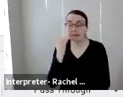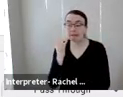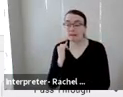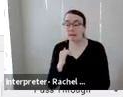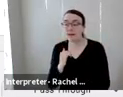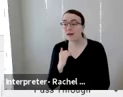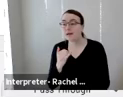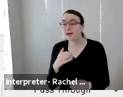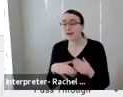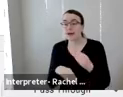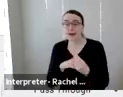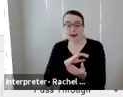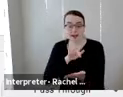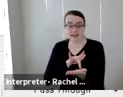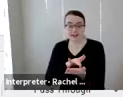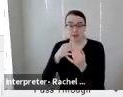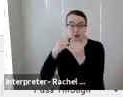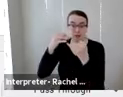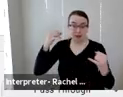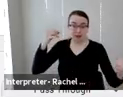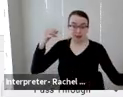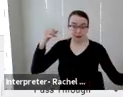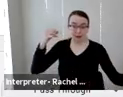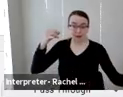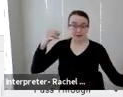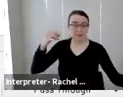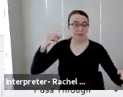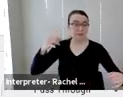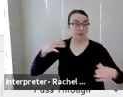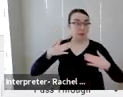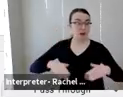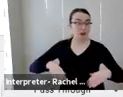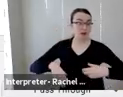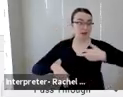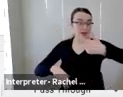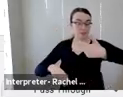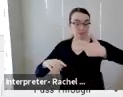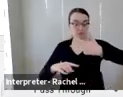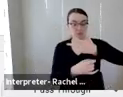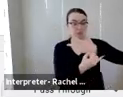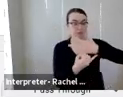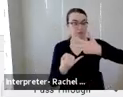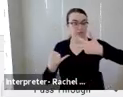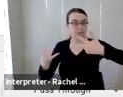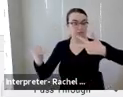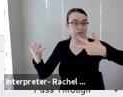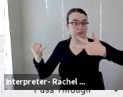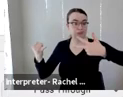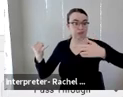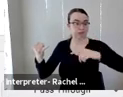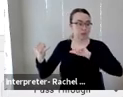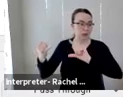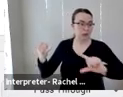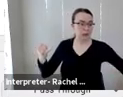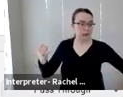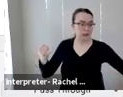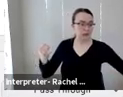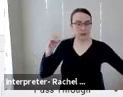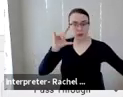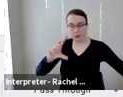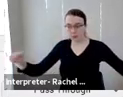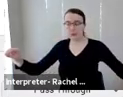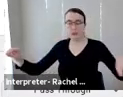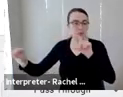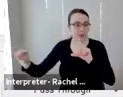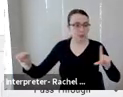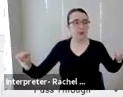center line down the main piece of the fuselage, I got the center line going back to the left vanishing point. Life is good. And